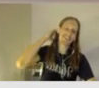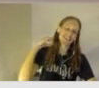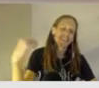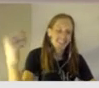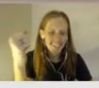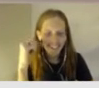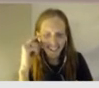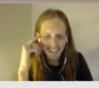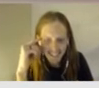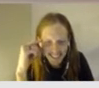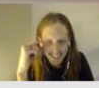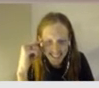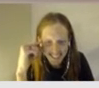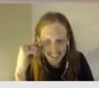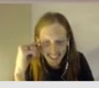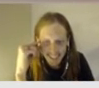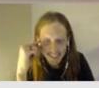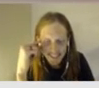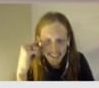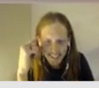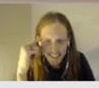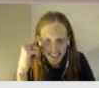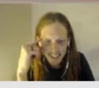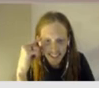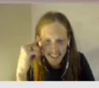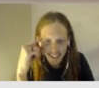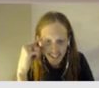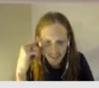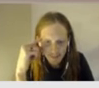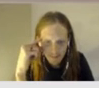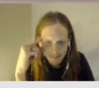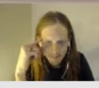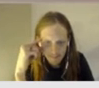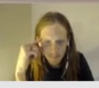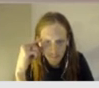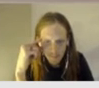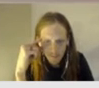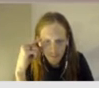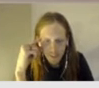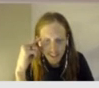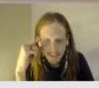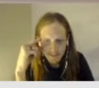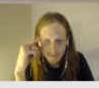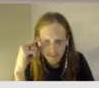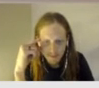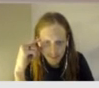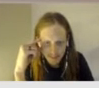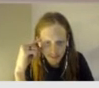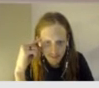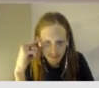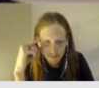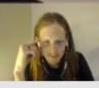they don't lose those personality traits. However, there's always exceptions to the rule, and You know, here in Houston, we've got Houston